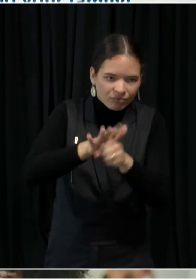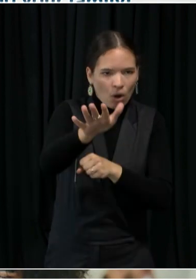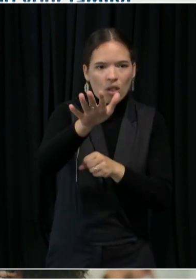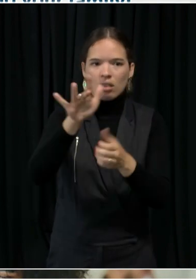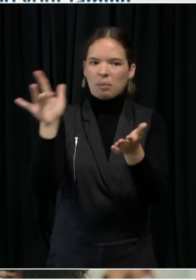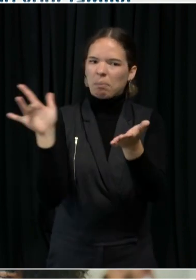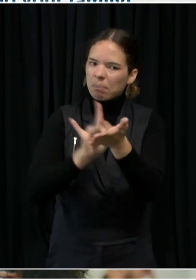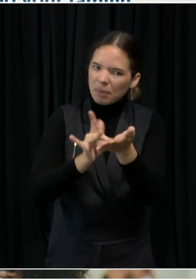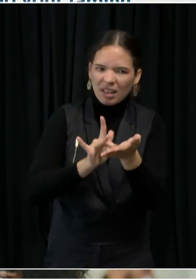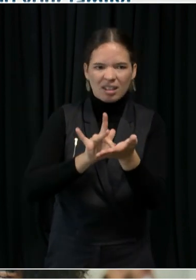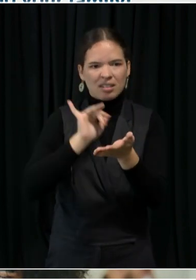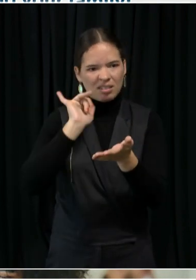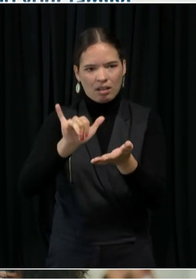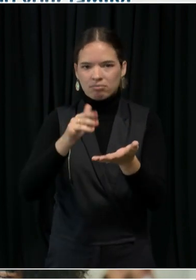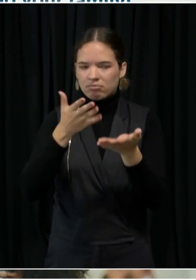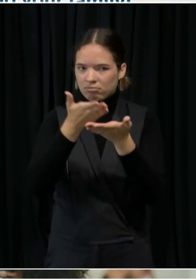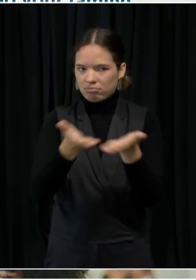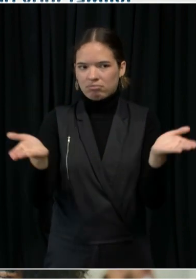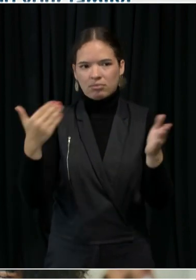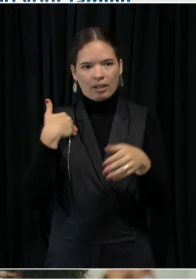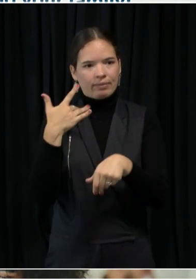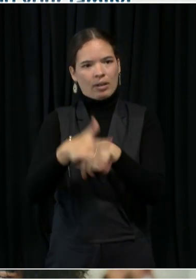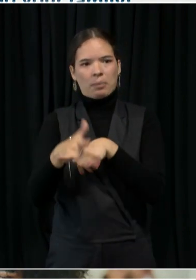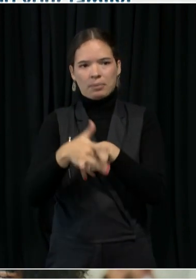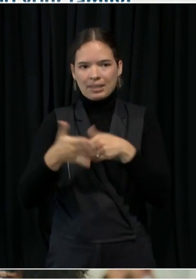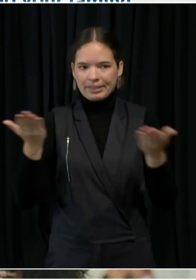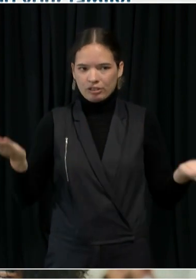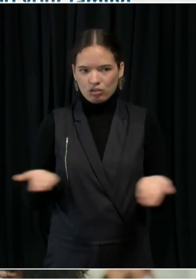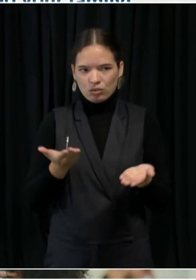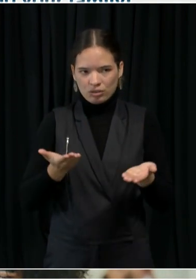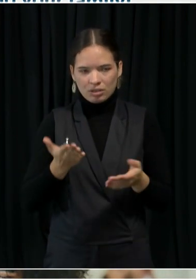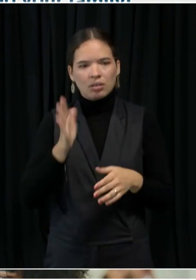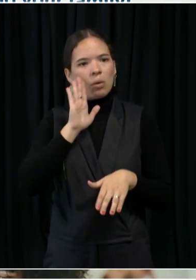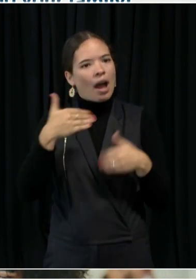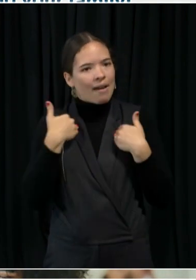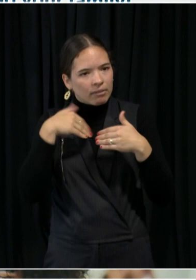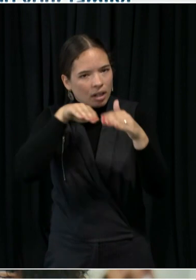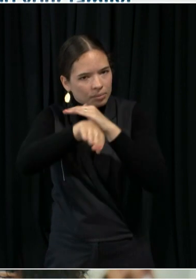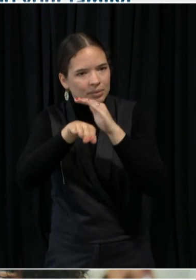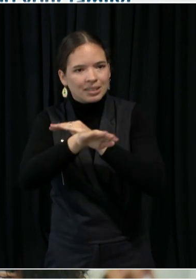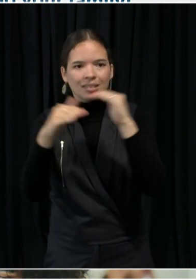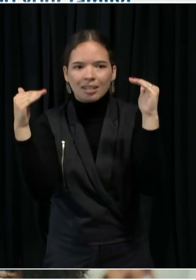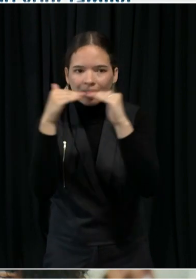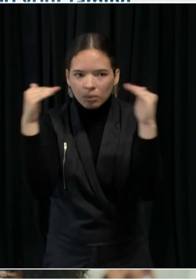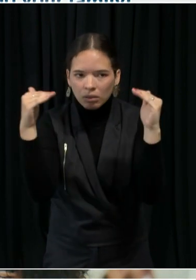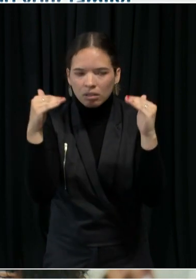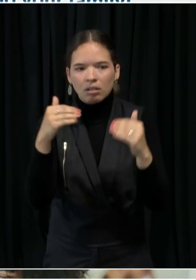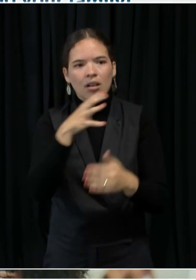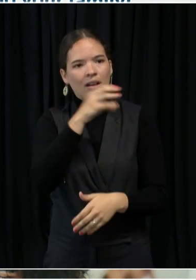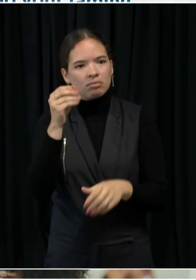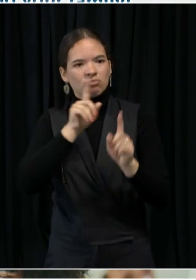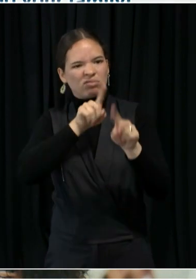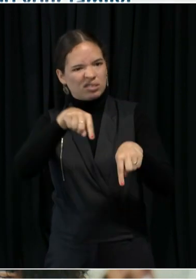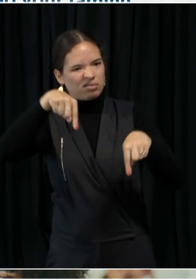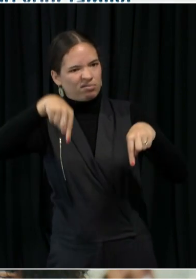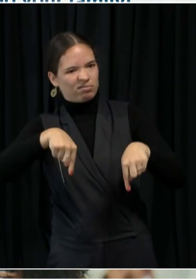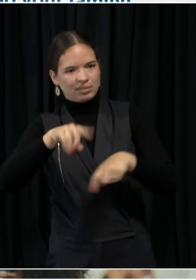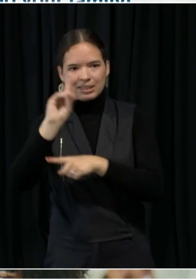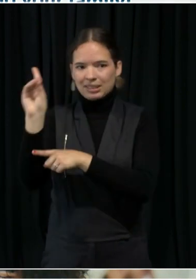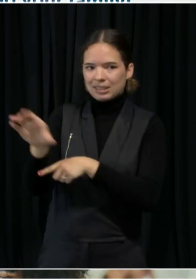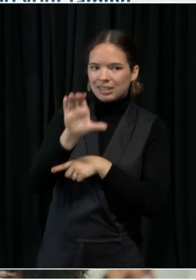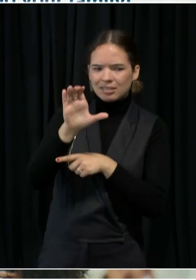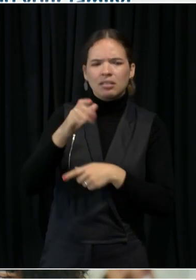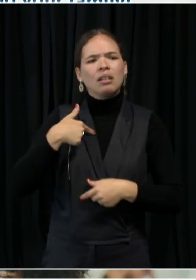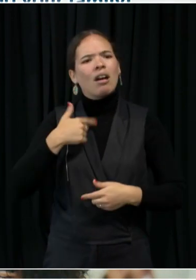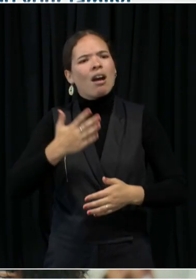will enhance access, equity, and the outcomes in our nation's capital. I'm happy to announce that the Cedar